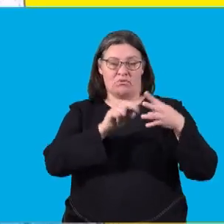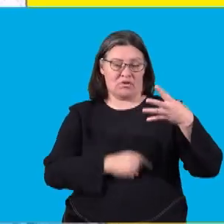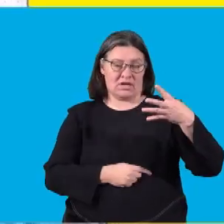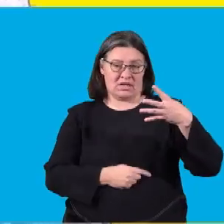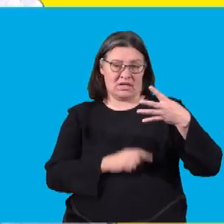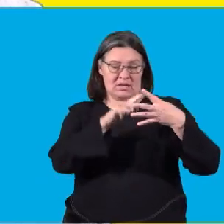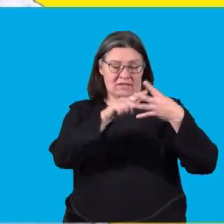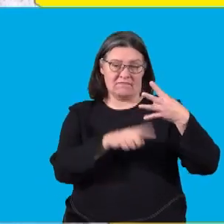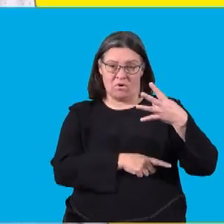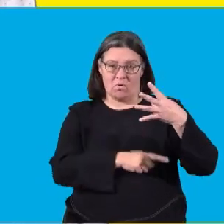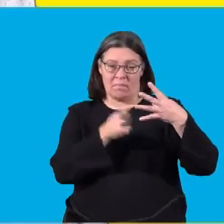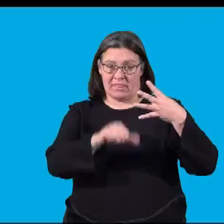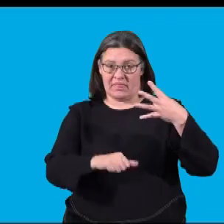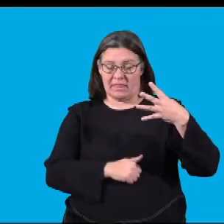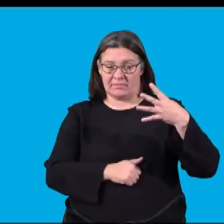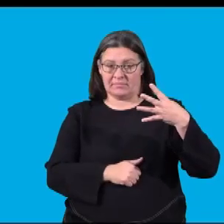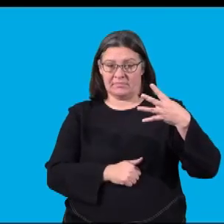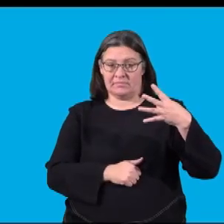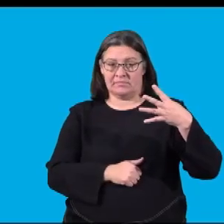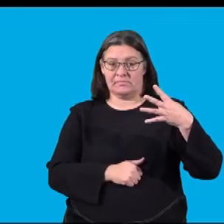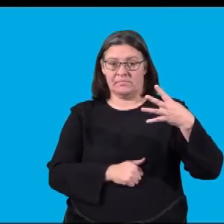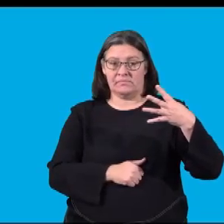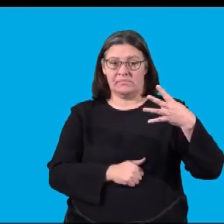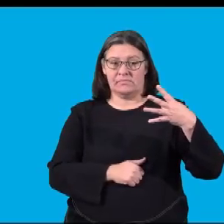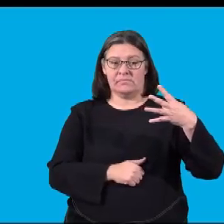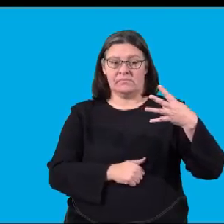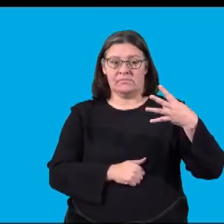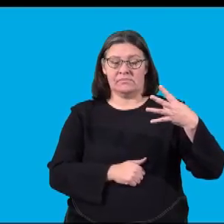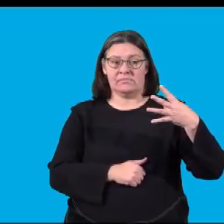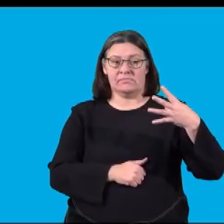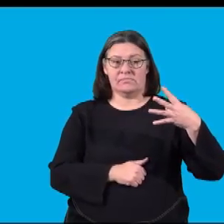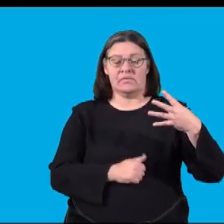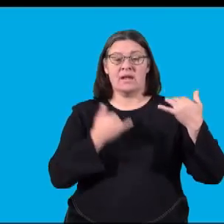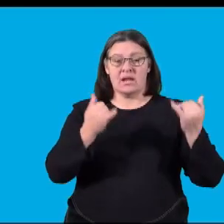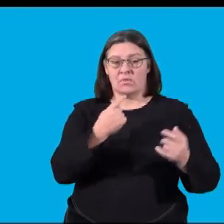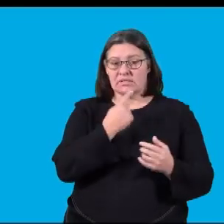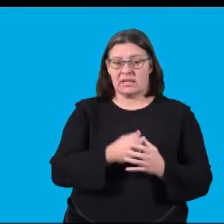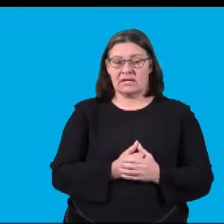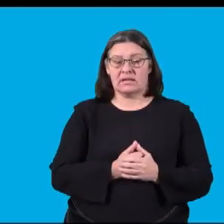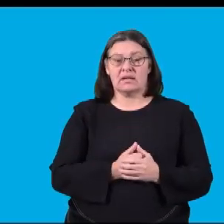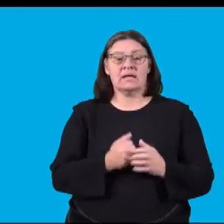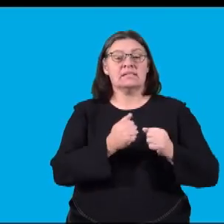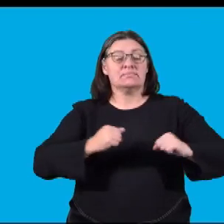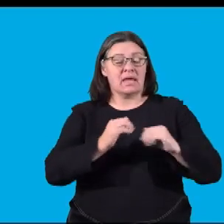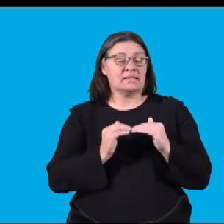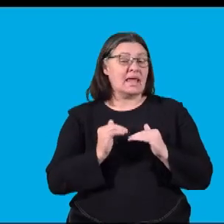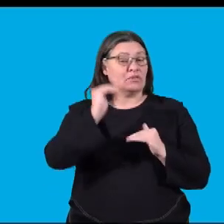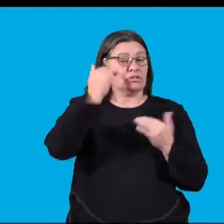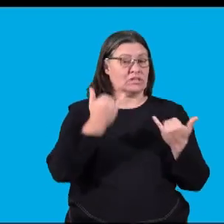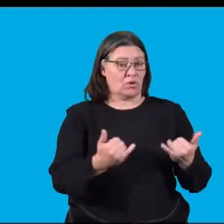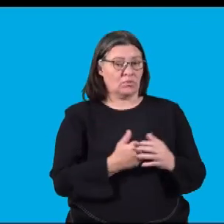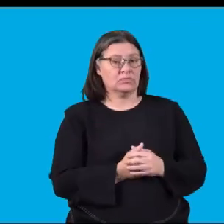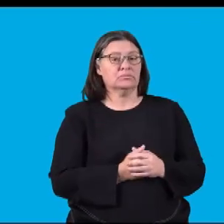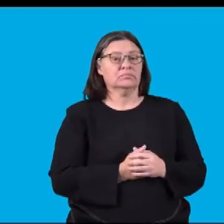January, February. So we're sitting with 4 months here. And then we'll now say the space has increased